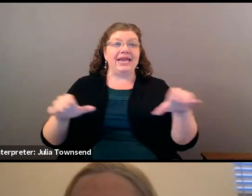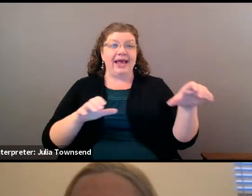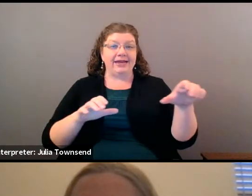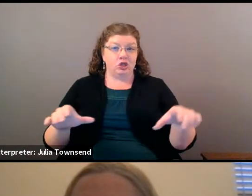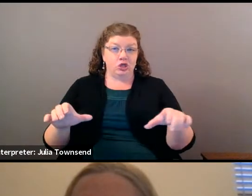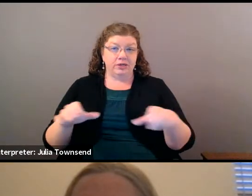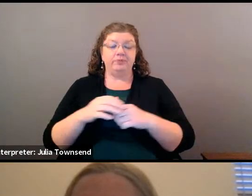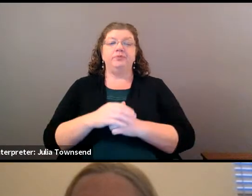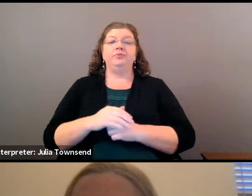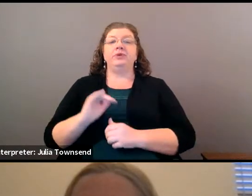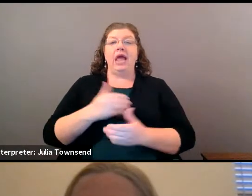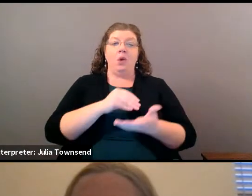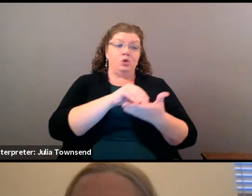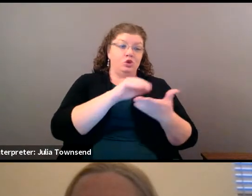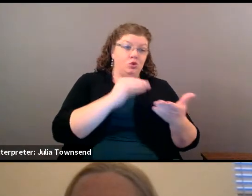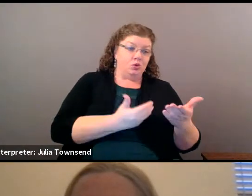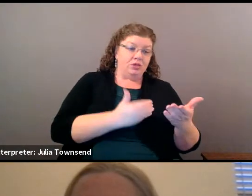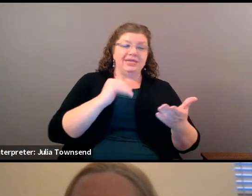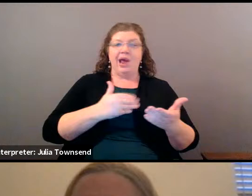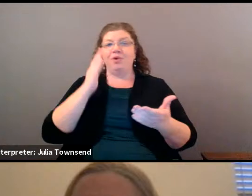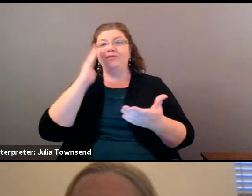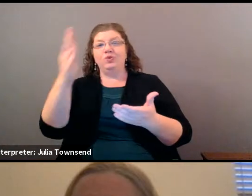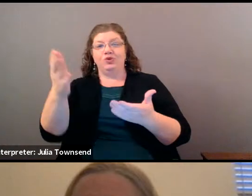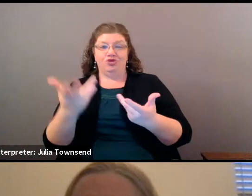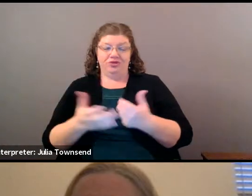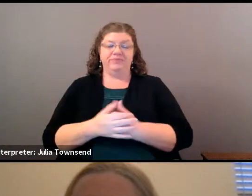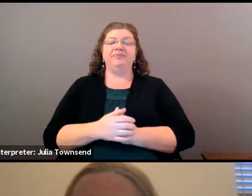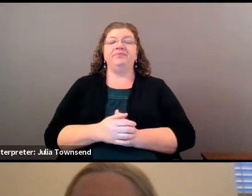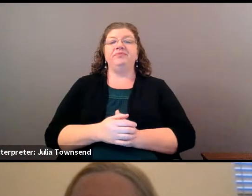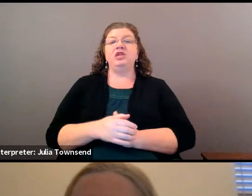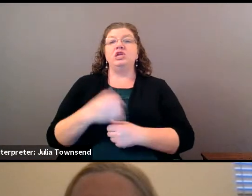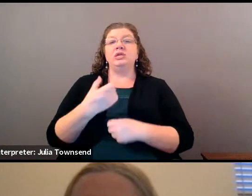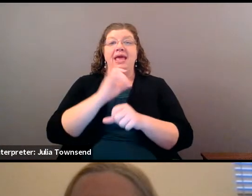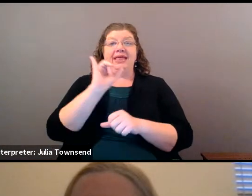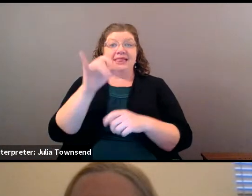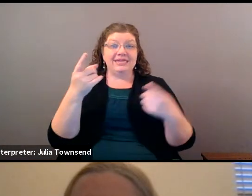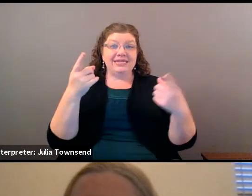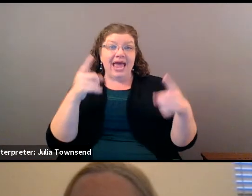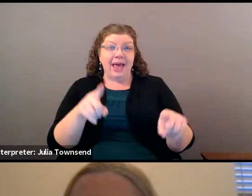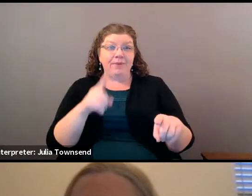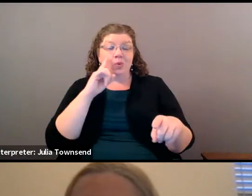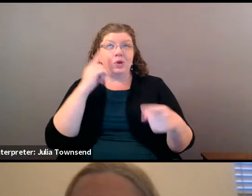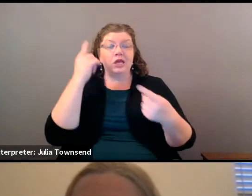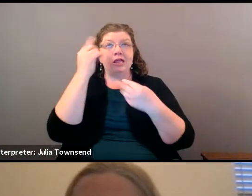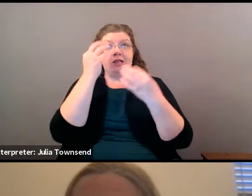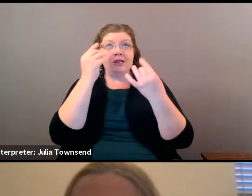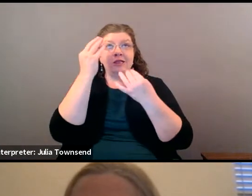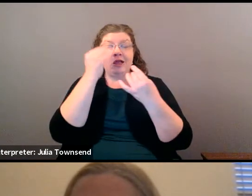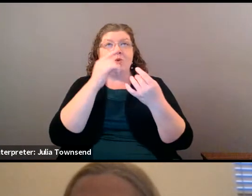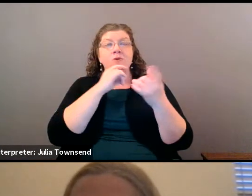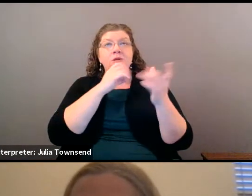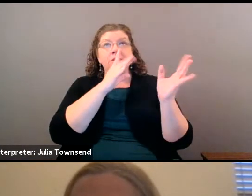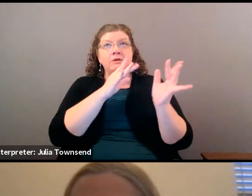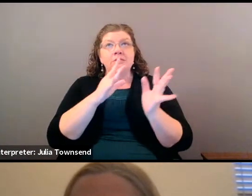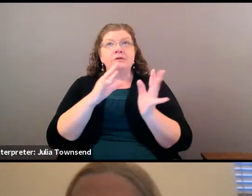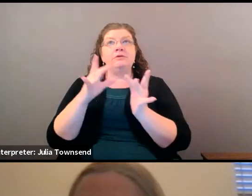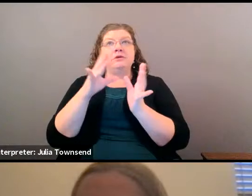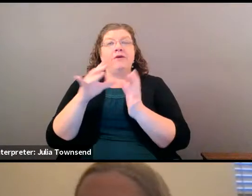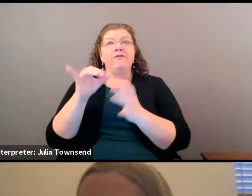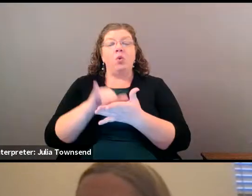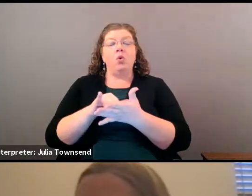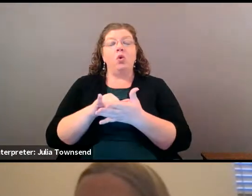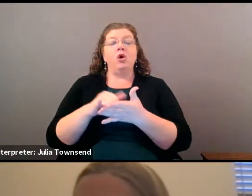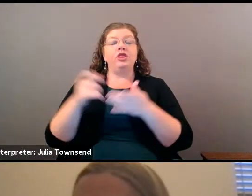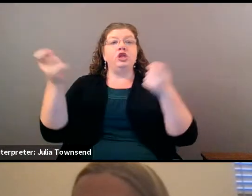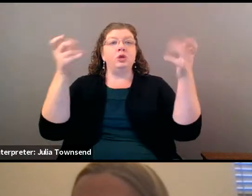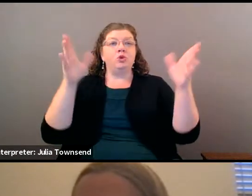Our students, our future. And to make this happen, we have thought very strategically about the superintendent